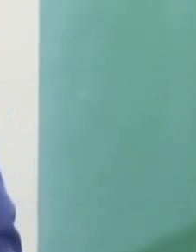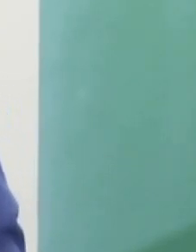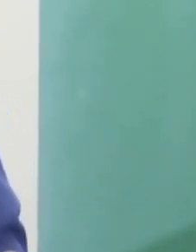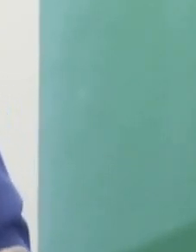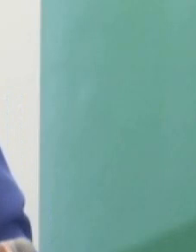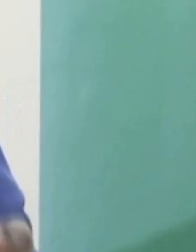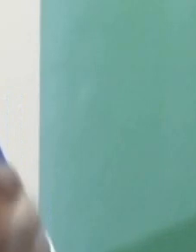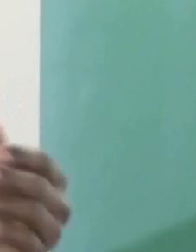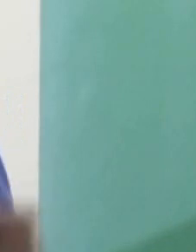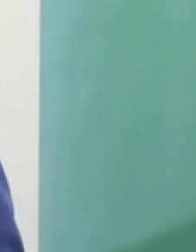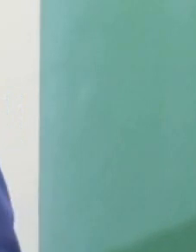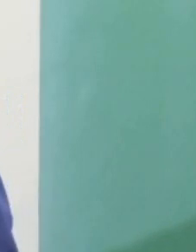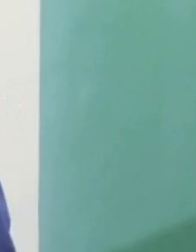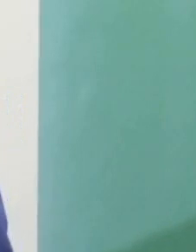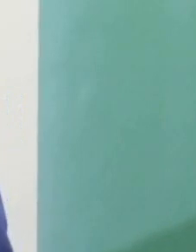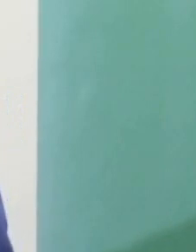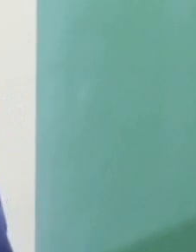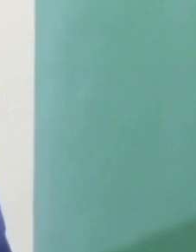venue.